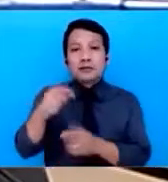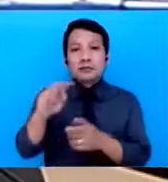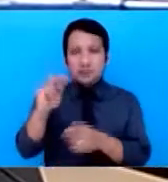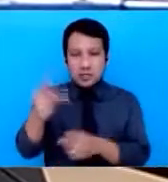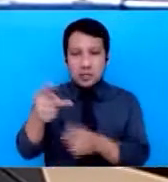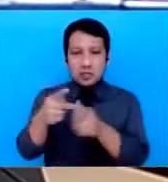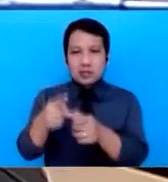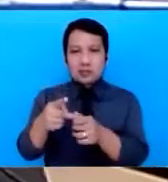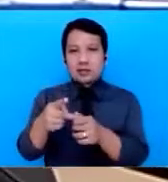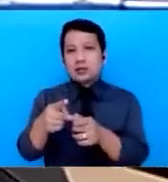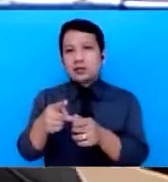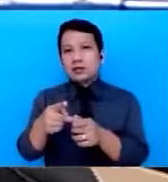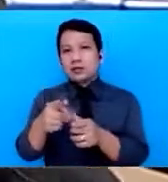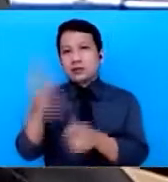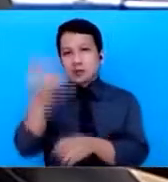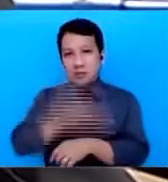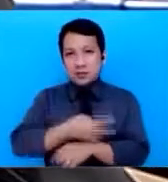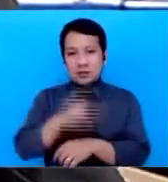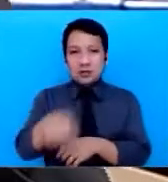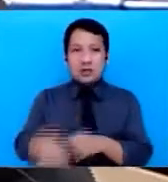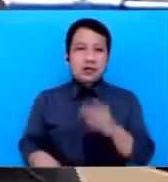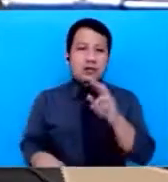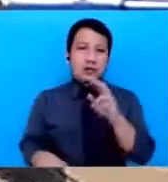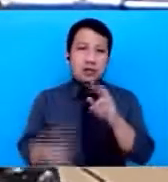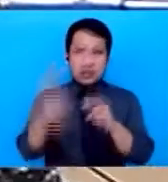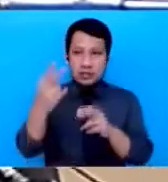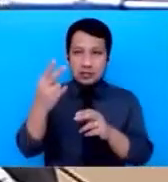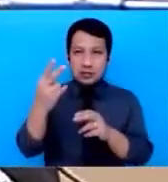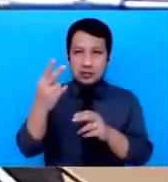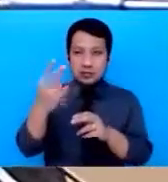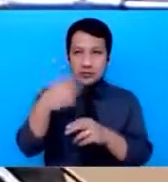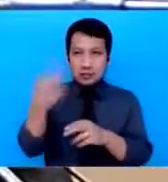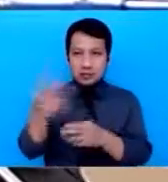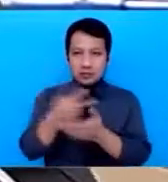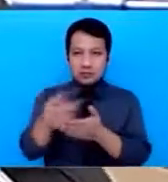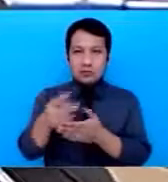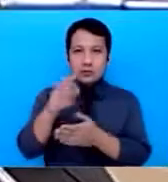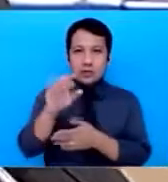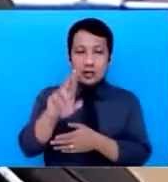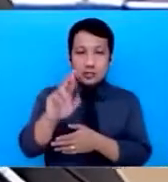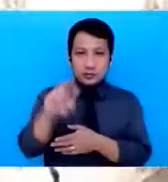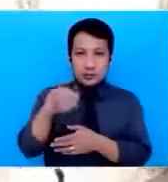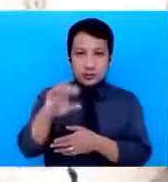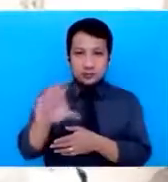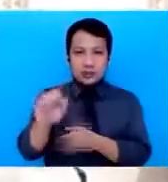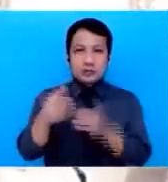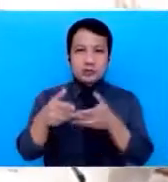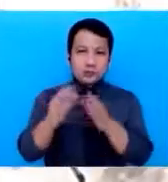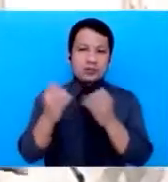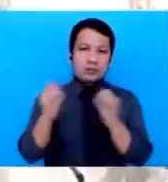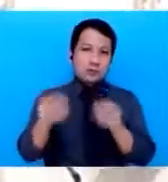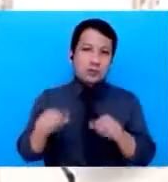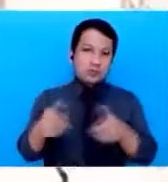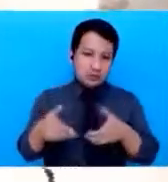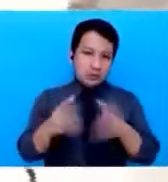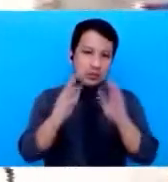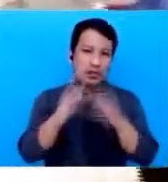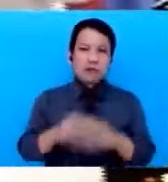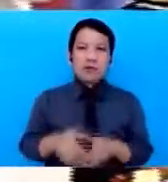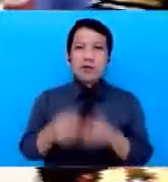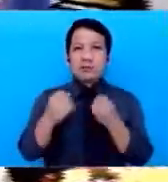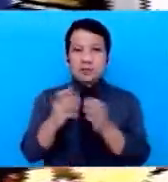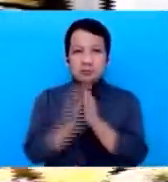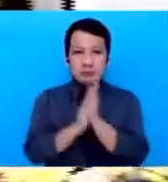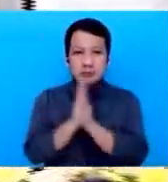on the seventh day, you can do RT-PCR test. And after that, then if you're cleared, then you're good to go. Marami na ang